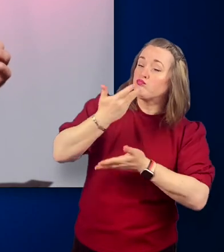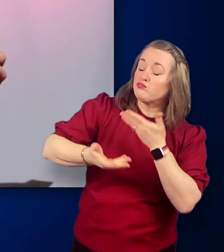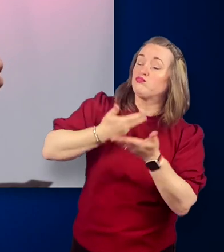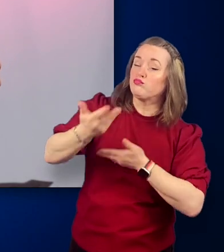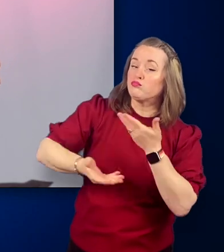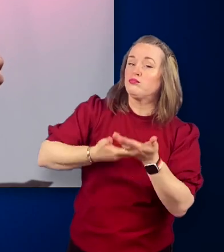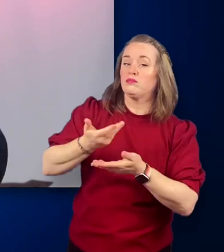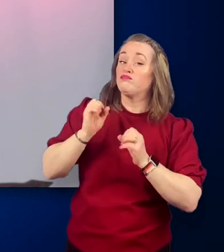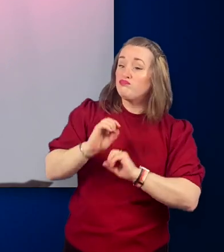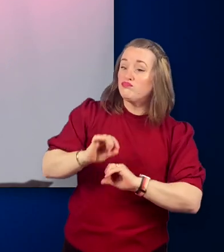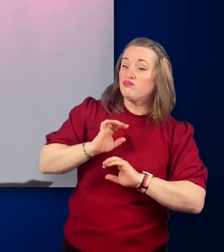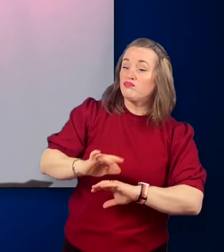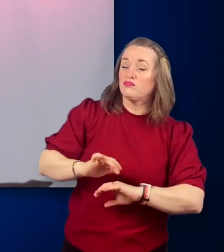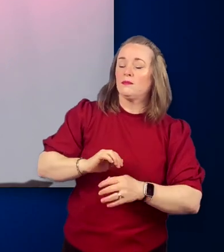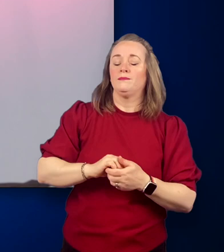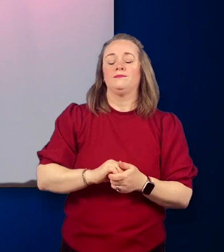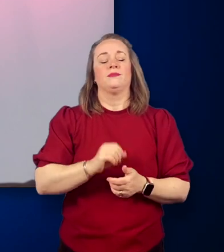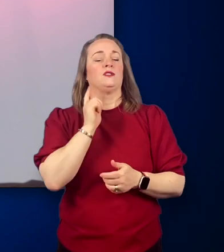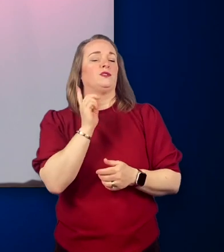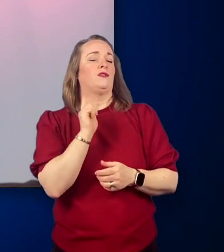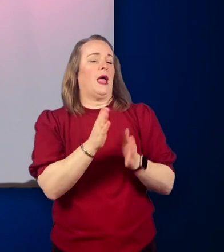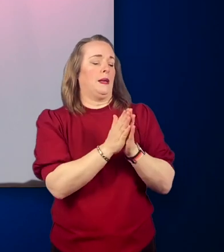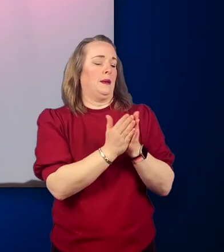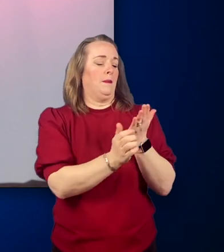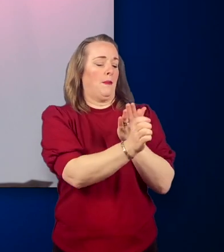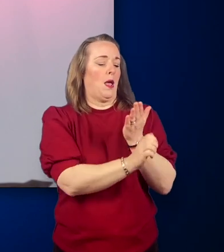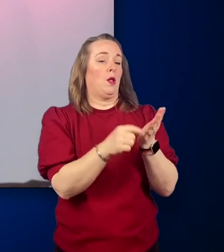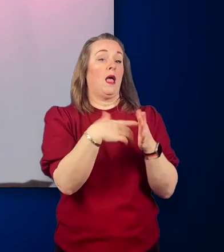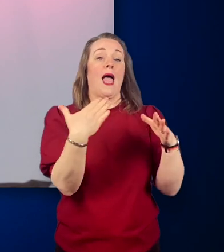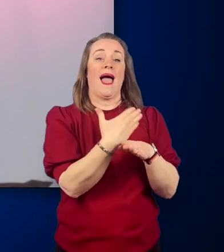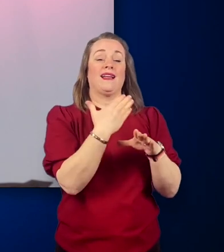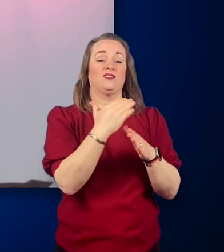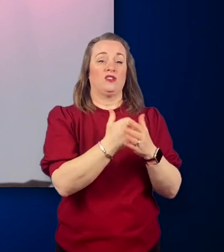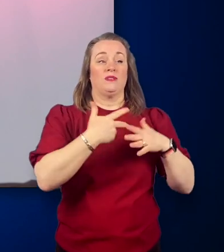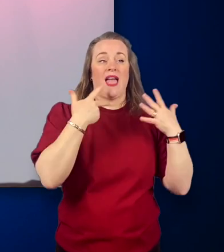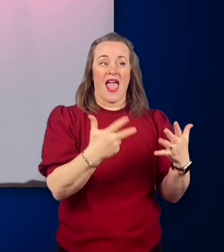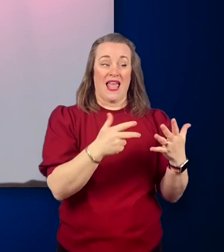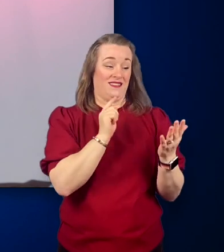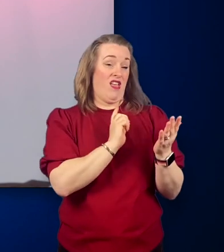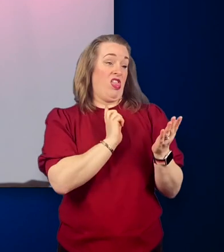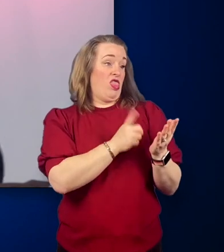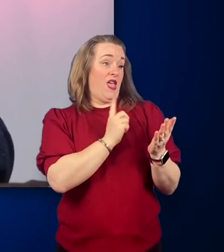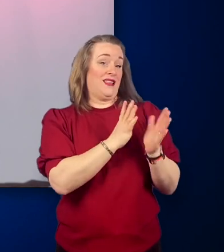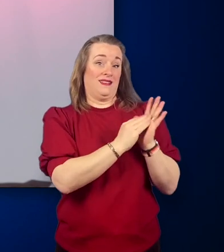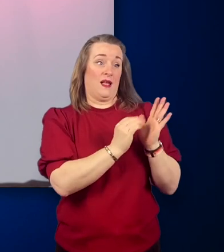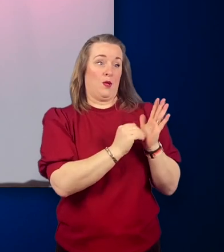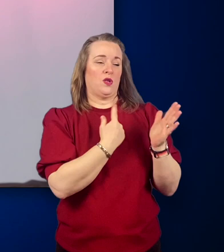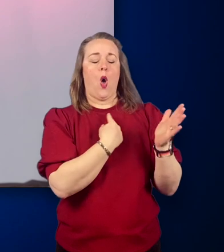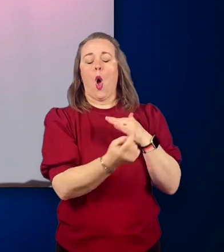8 is the only way we're going to change the world in 2008